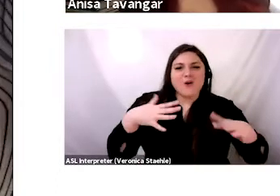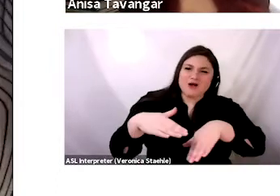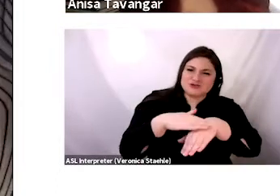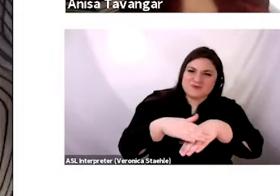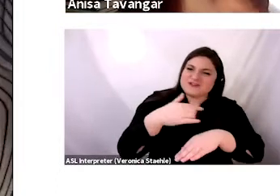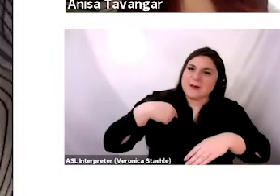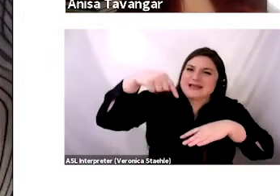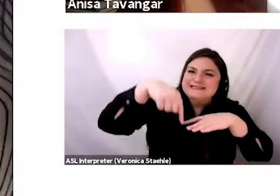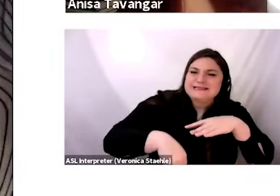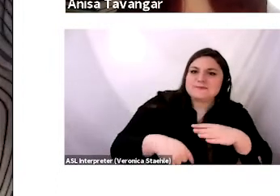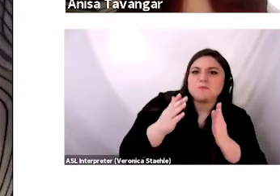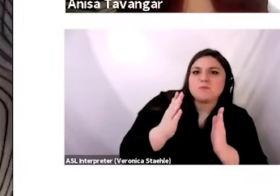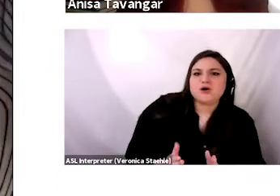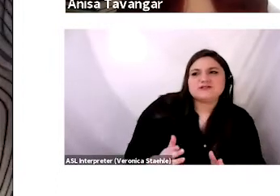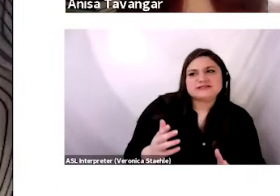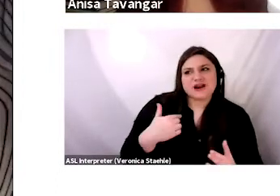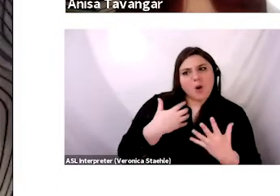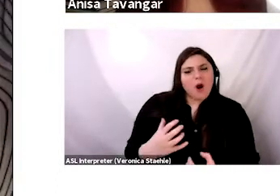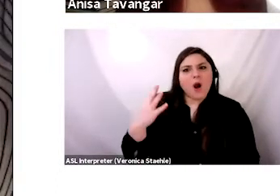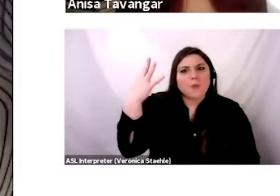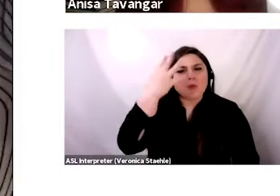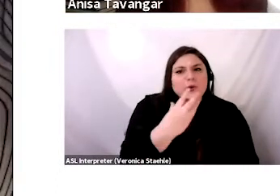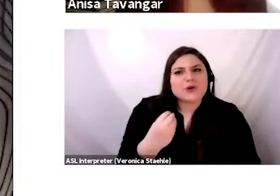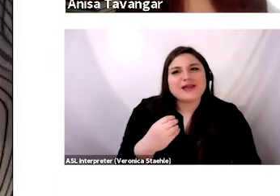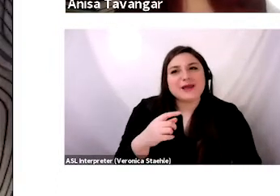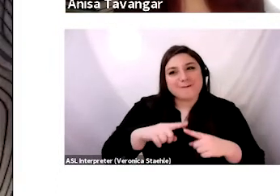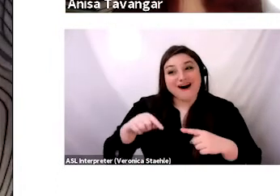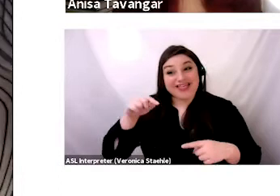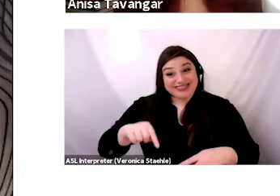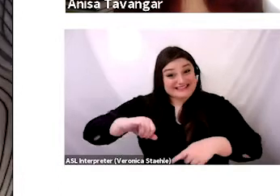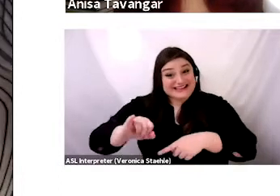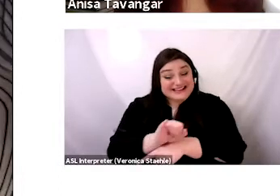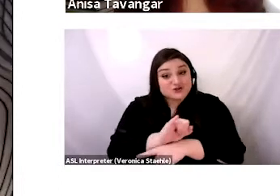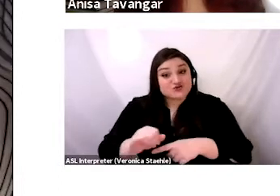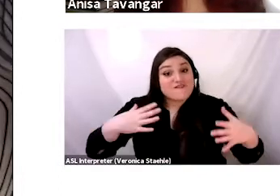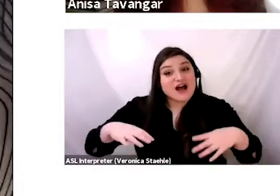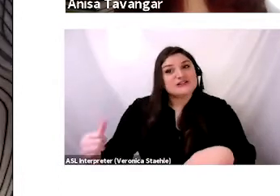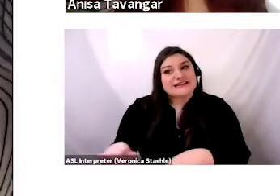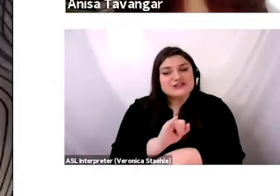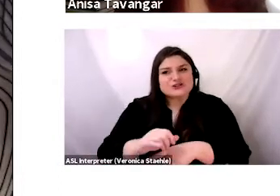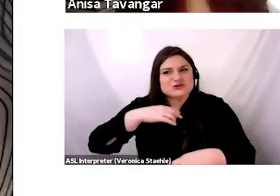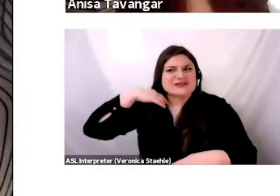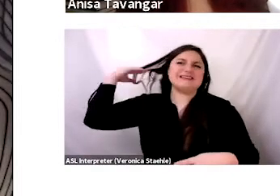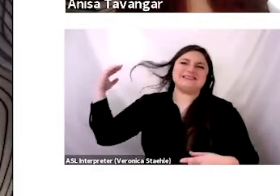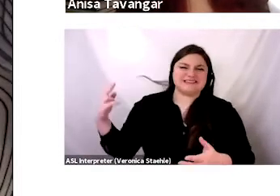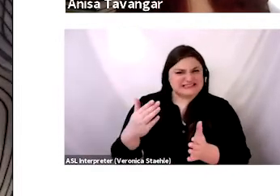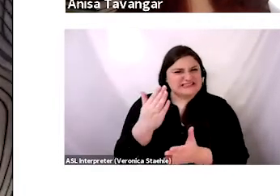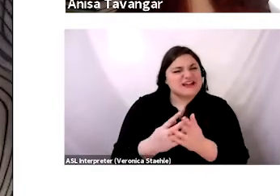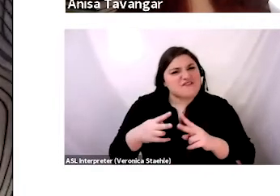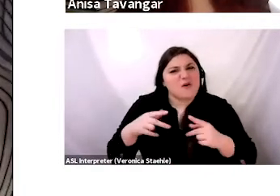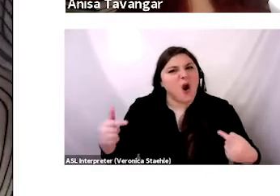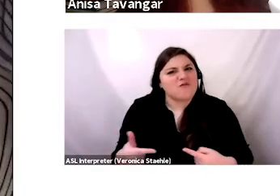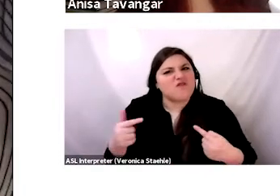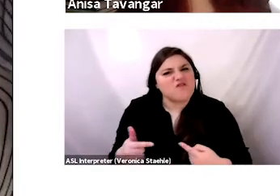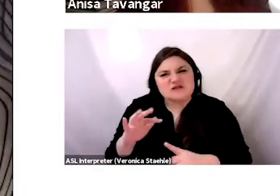beauty and is drawn to it. And there are components of this industry that don't reflect that, but there are so many